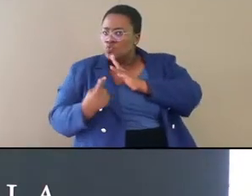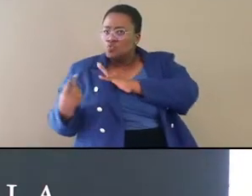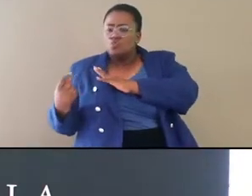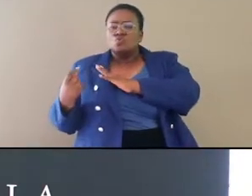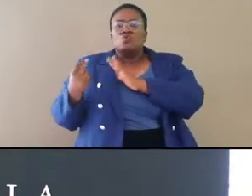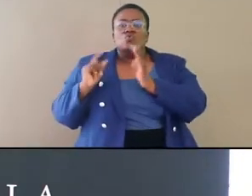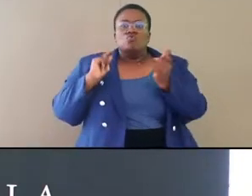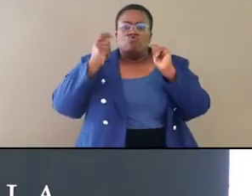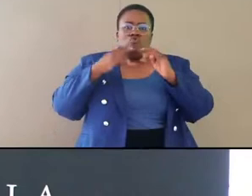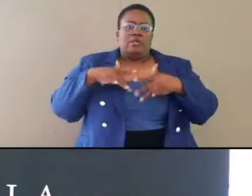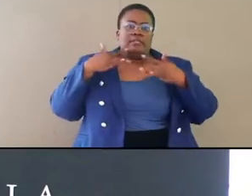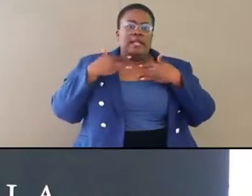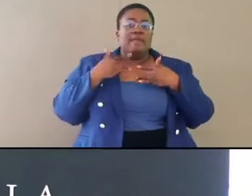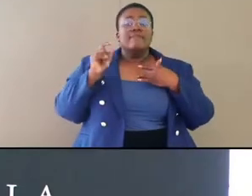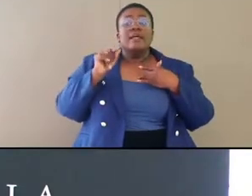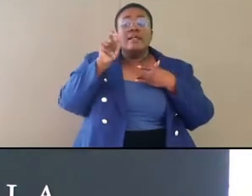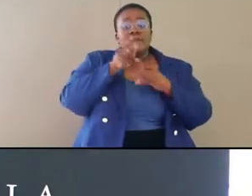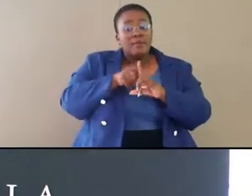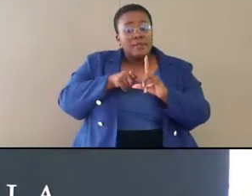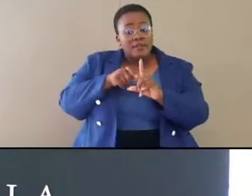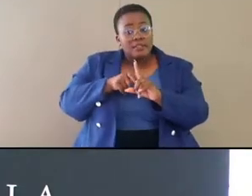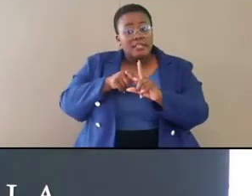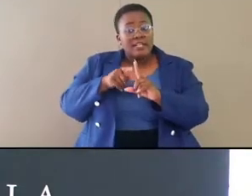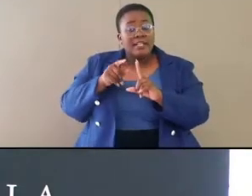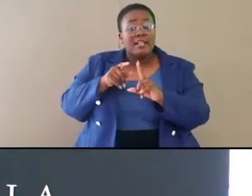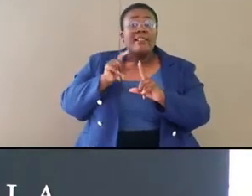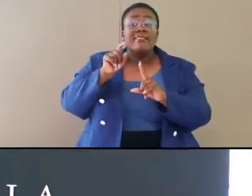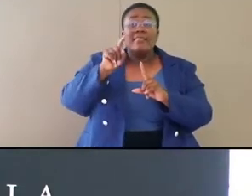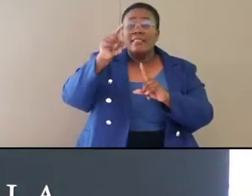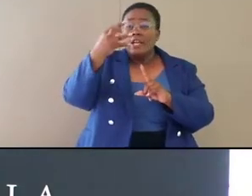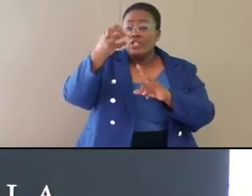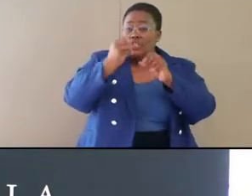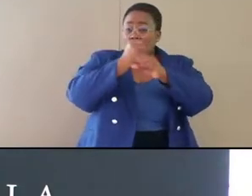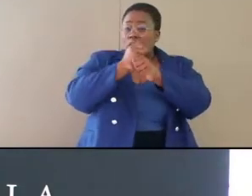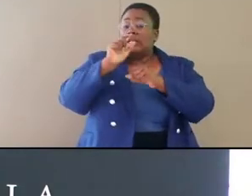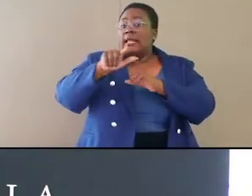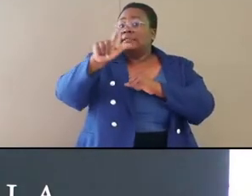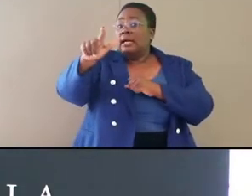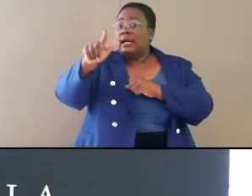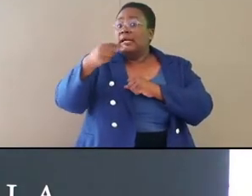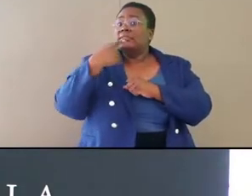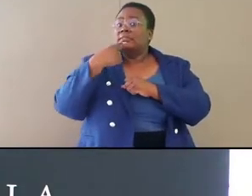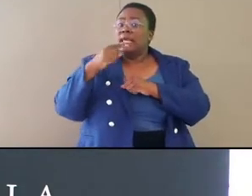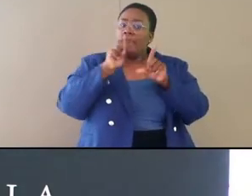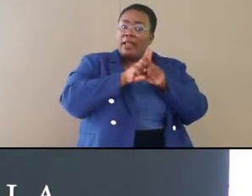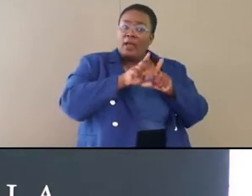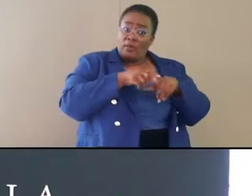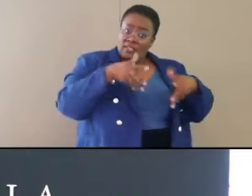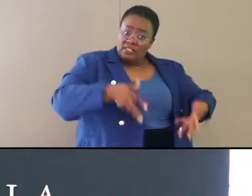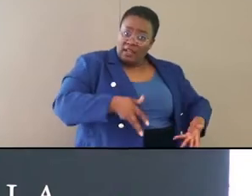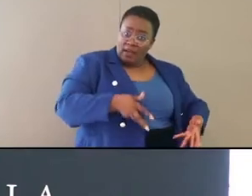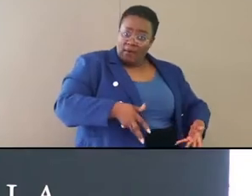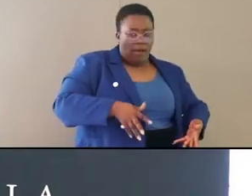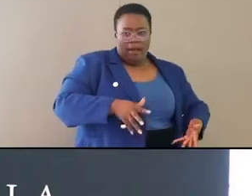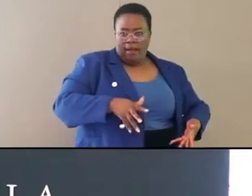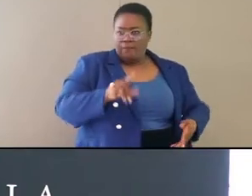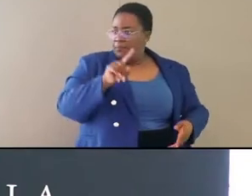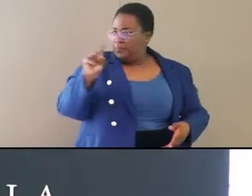that 30 year old must not speak the same language of the 30 year old today. And to the young people of today,